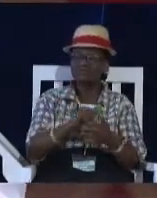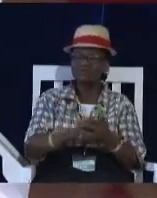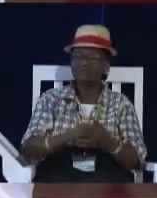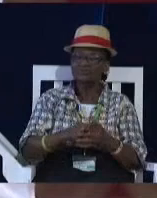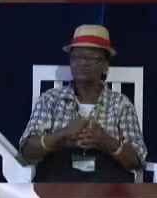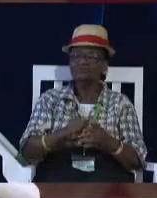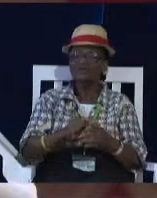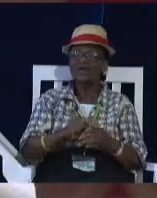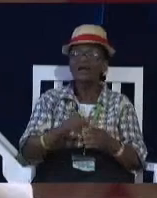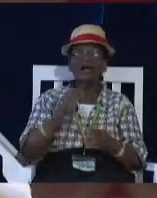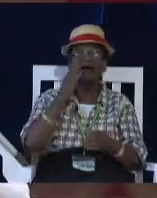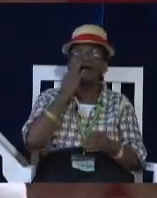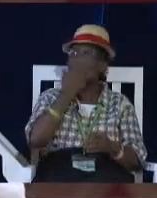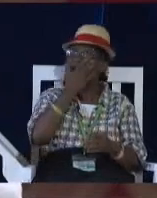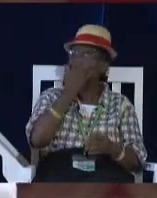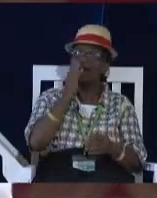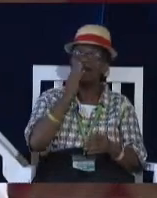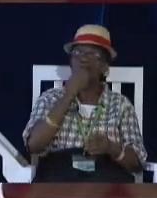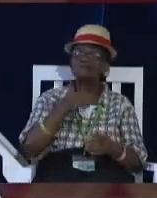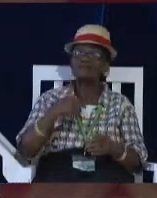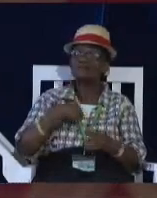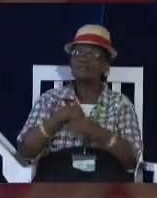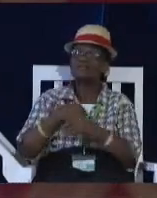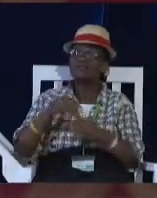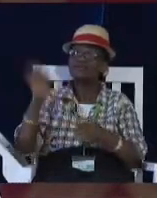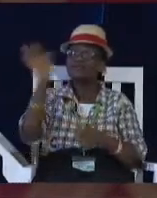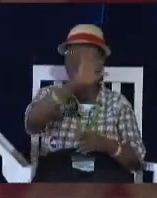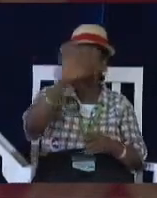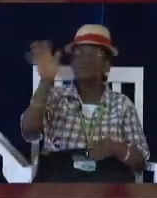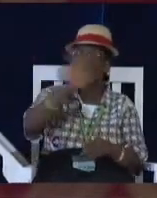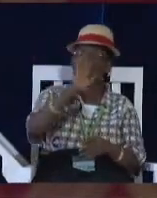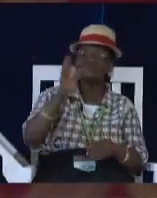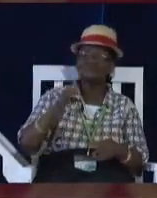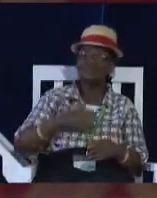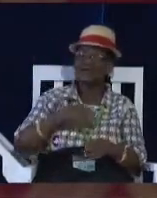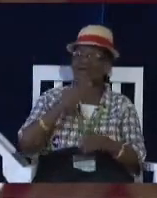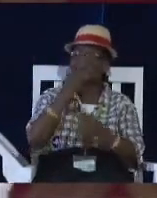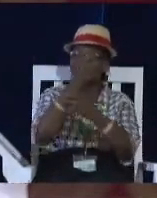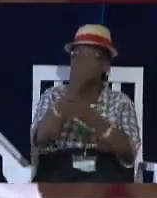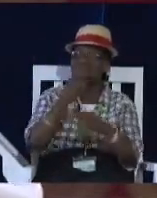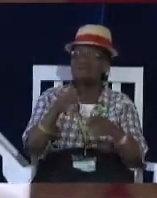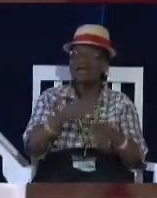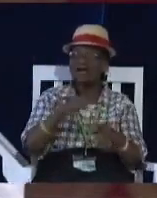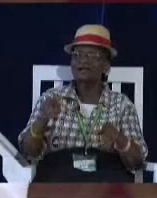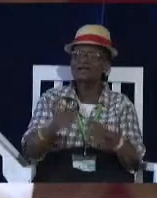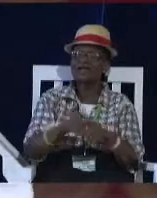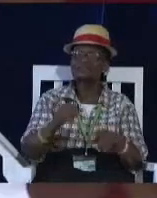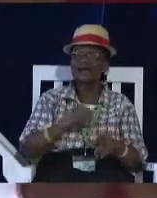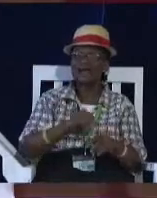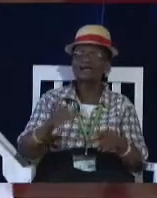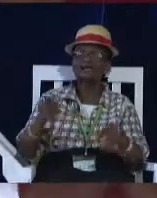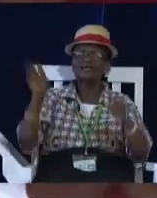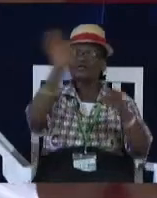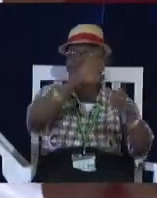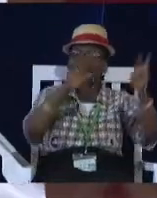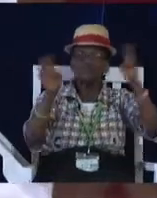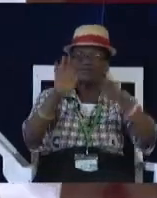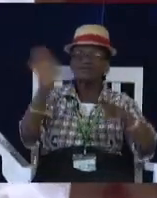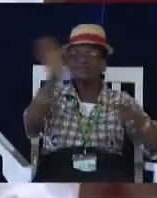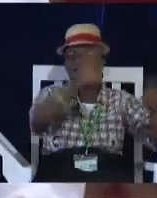waved my hands. And as I'm waving my hand to you just now,